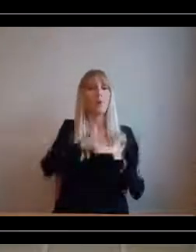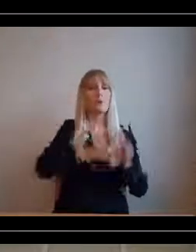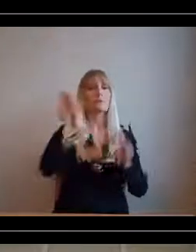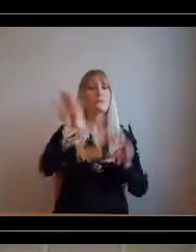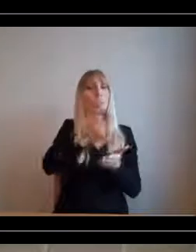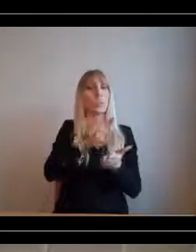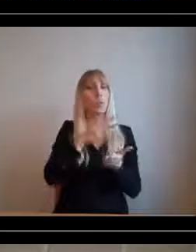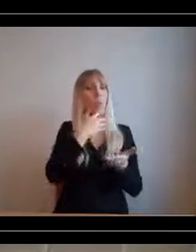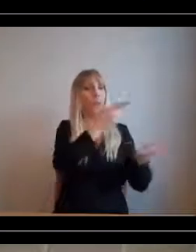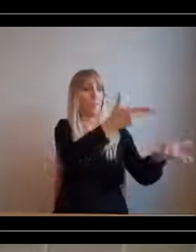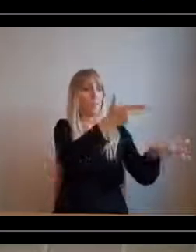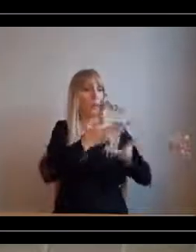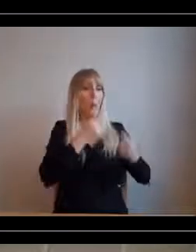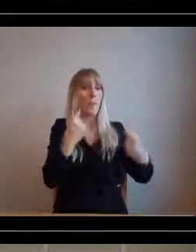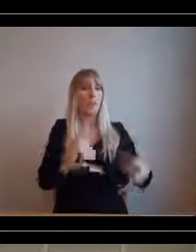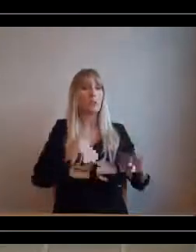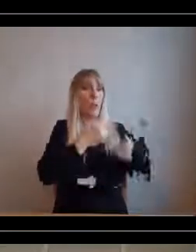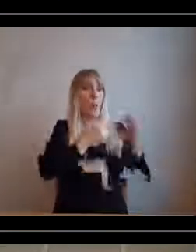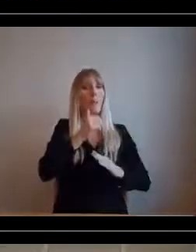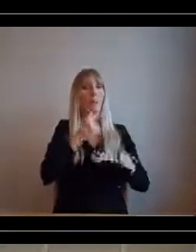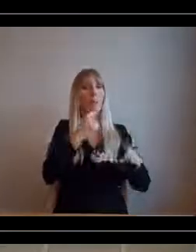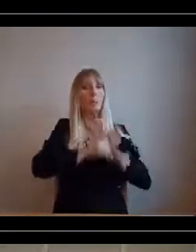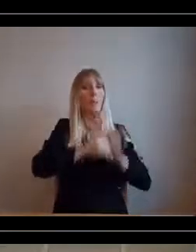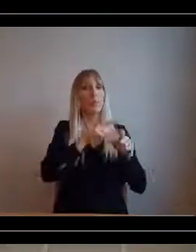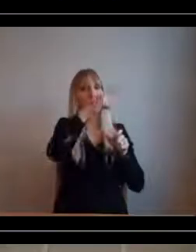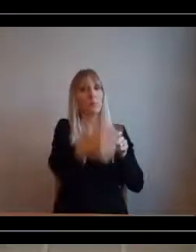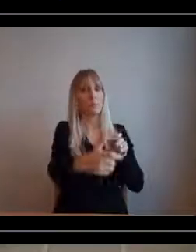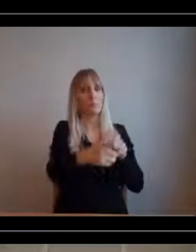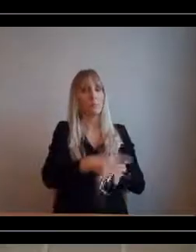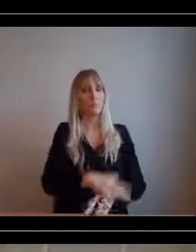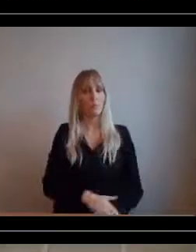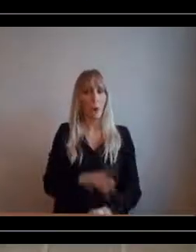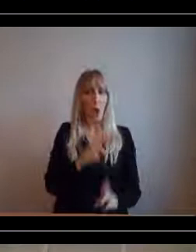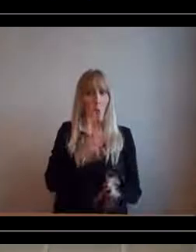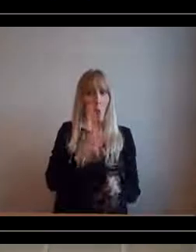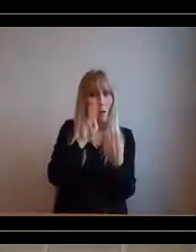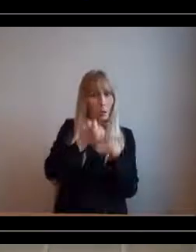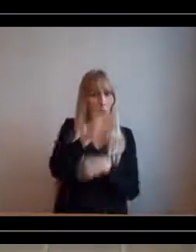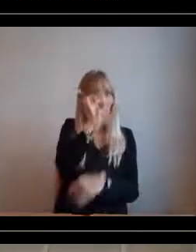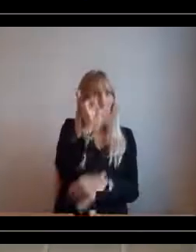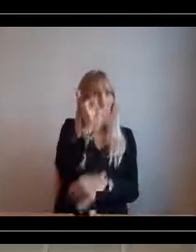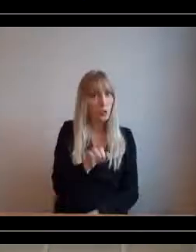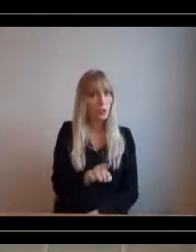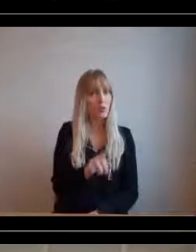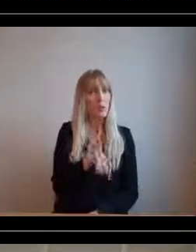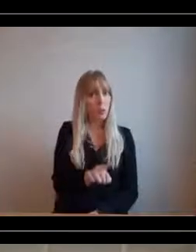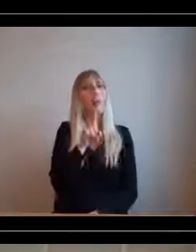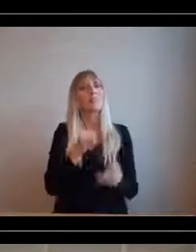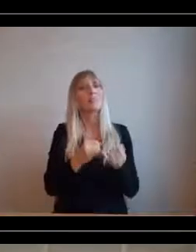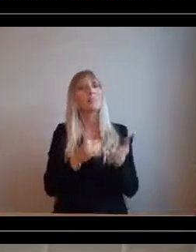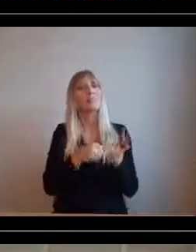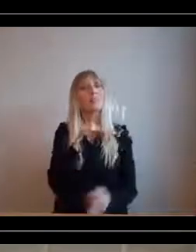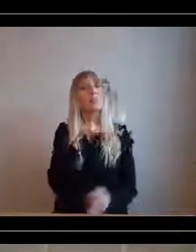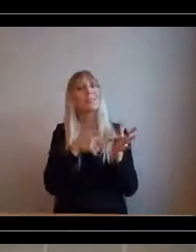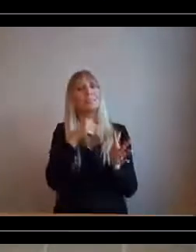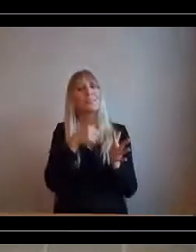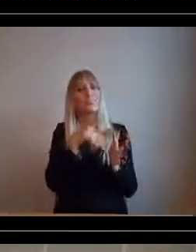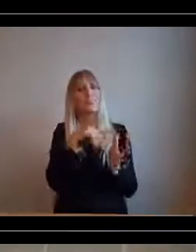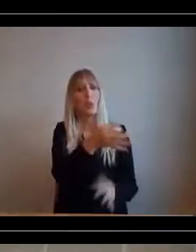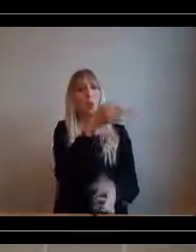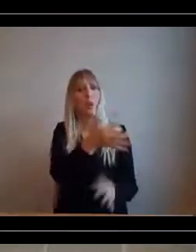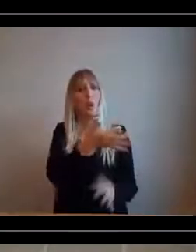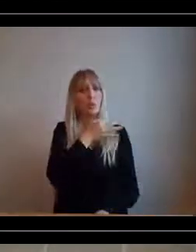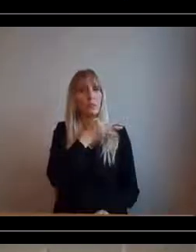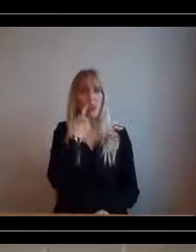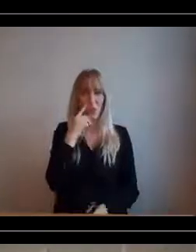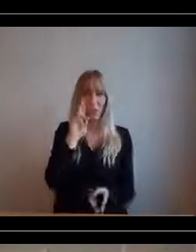build the crossing. So I hope that helps the person who asked that question. Steve, I think there's a question come in now which perhaps you might